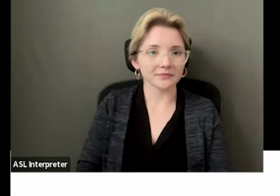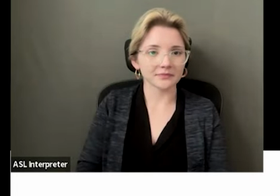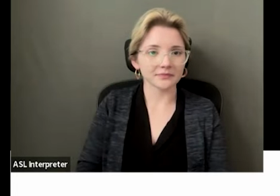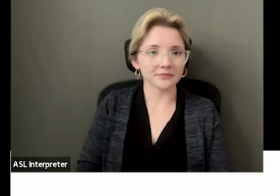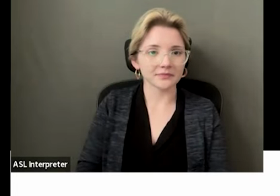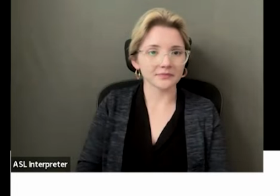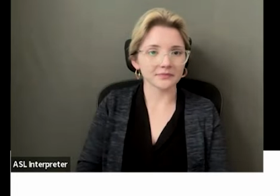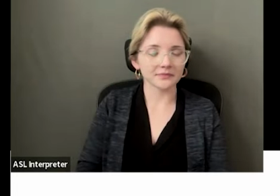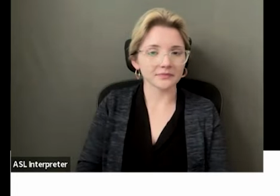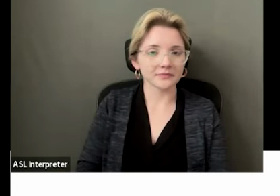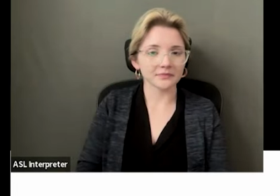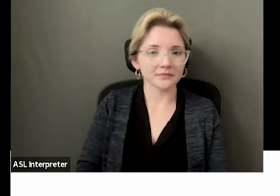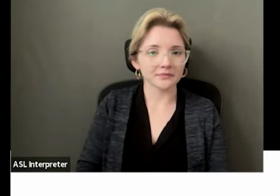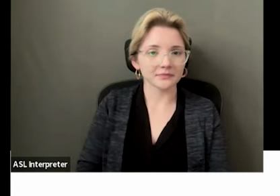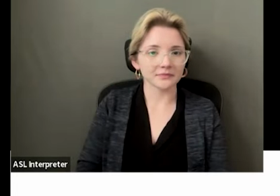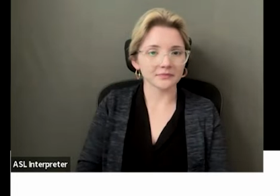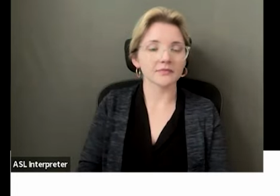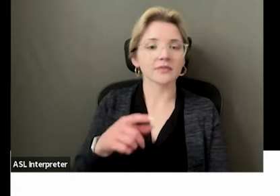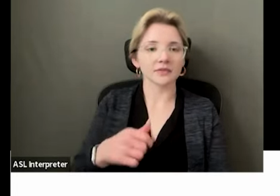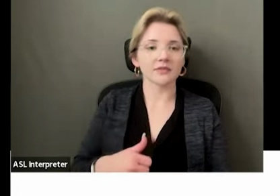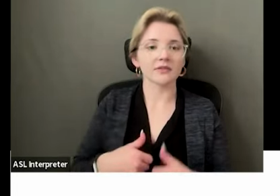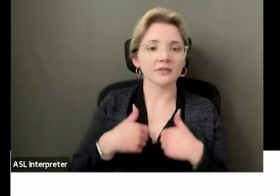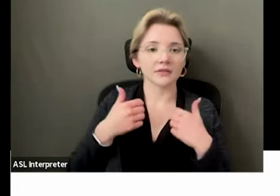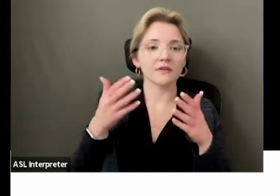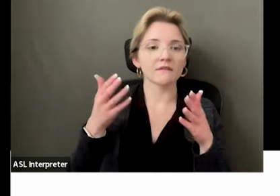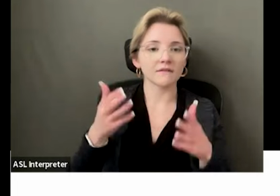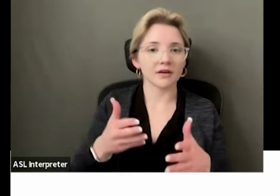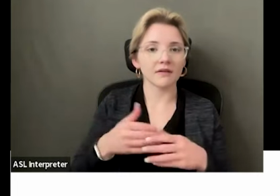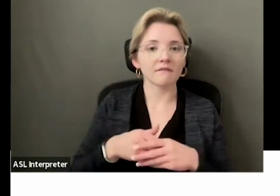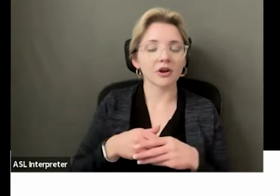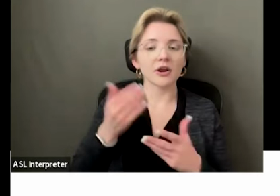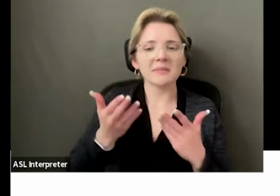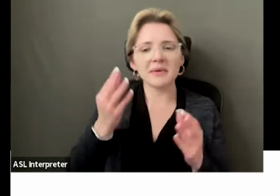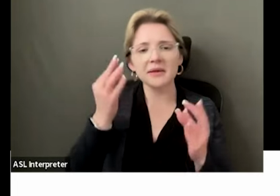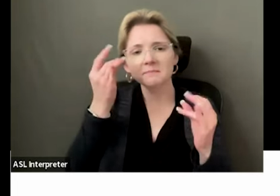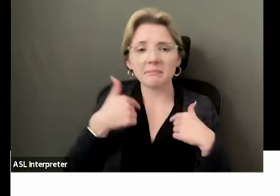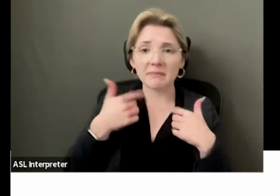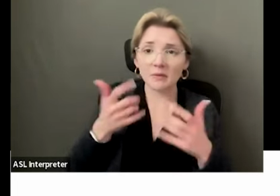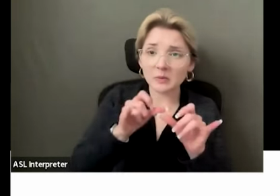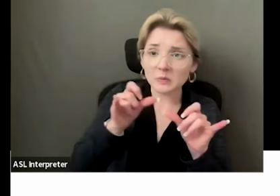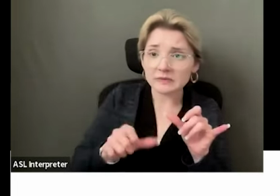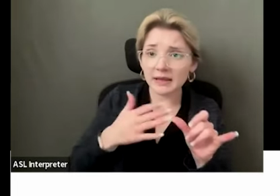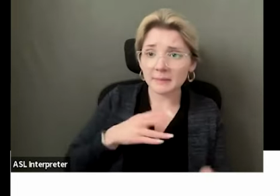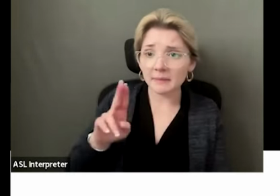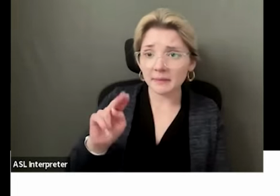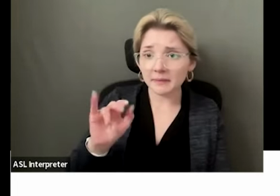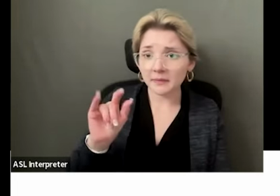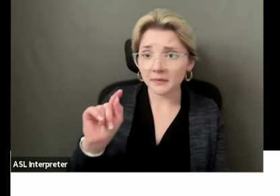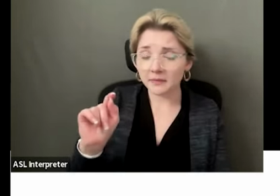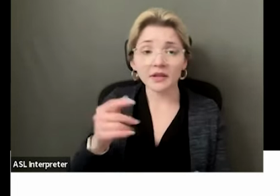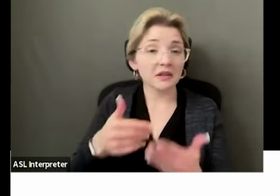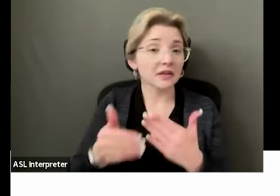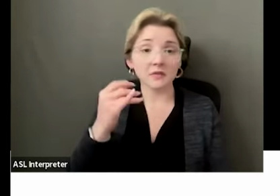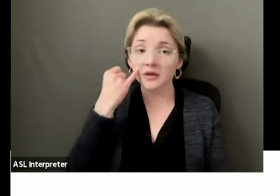Okay, so the survivor gets to decide whether or not they want to stay in their current unit, even if there's criminal